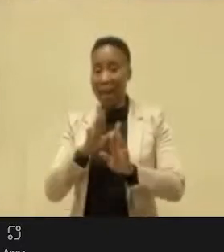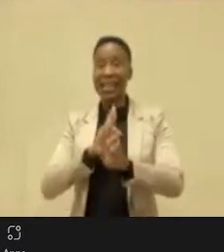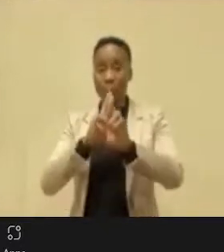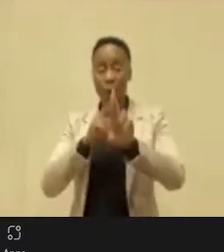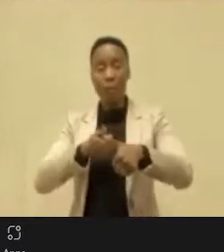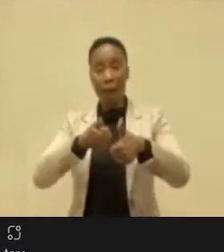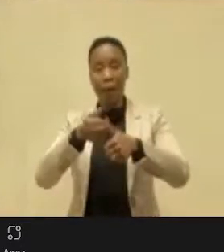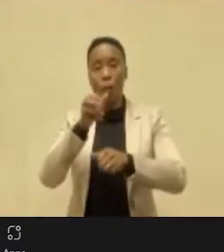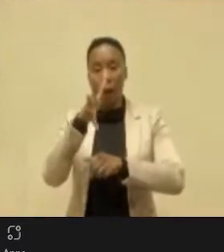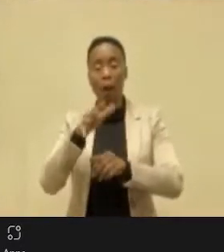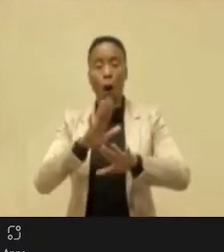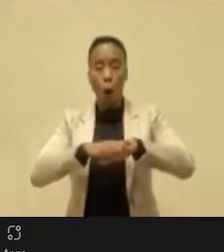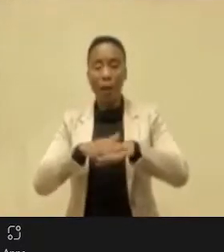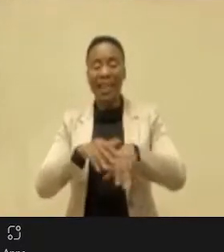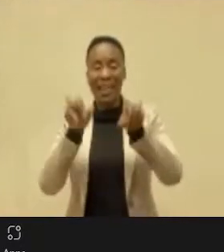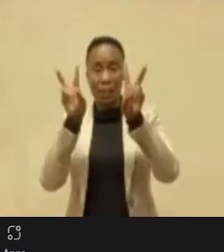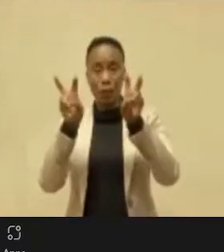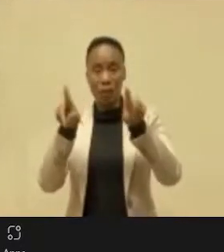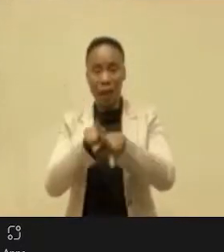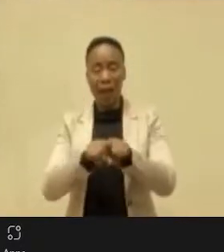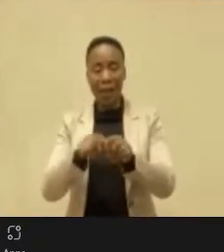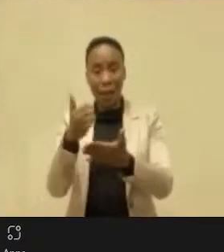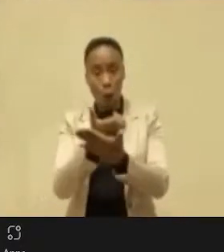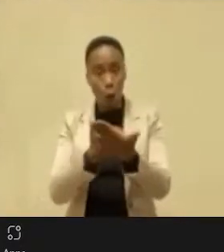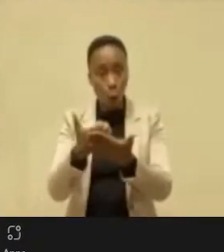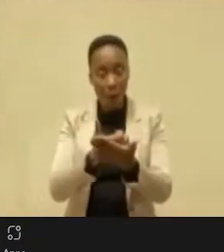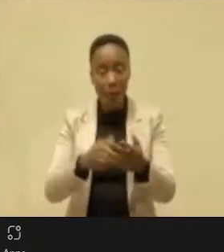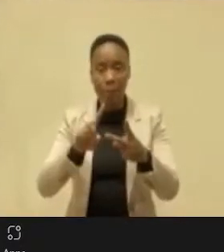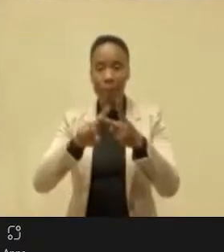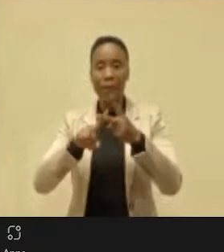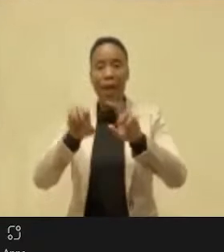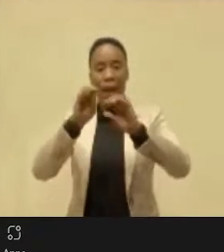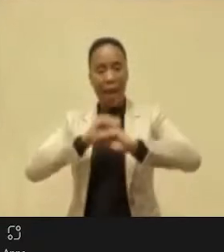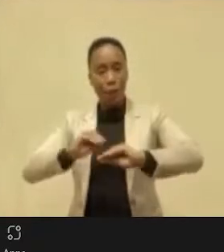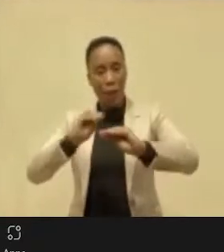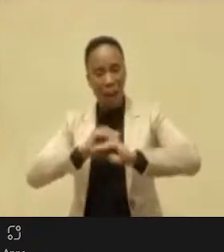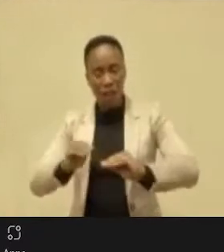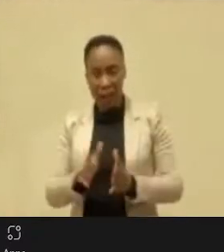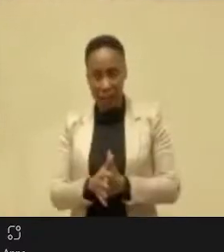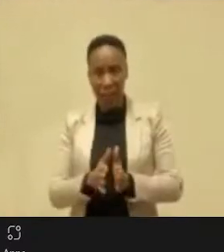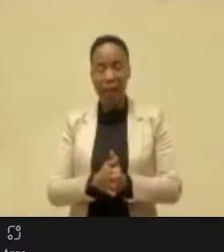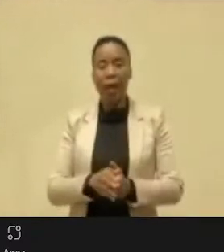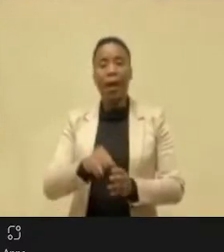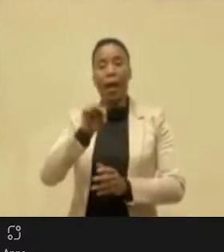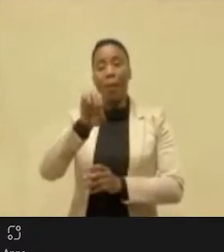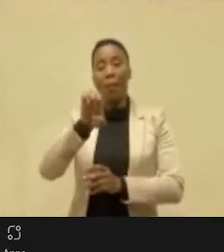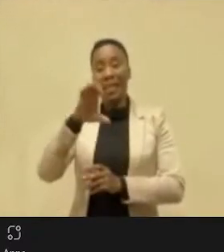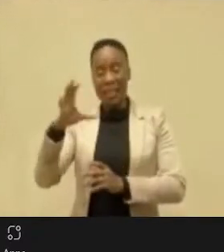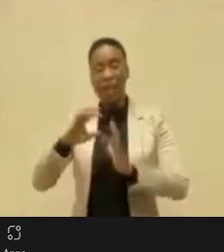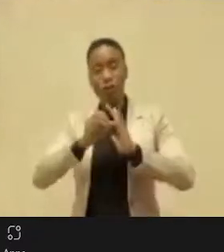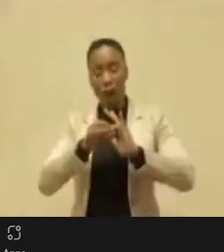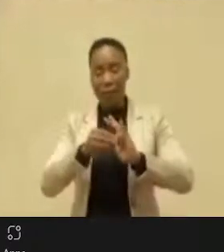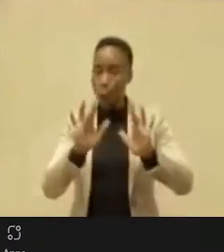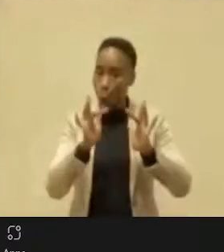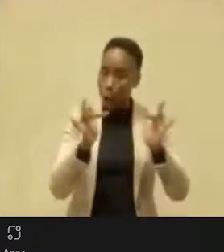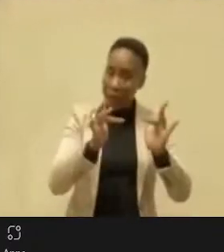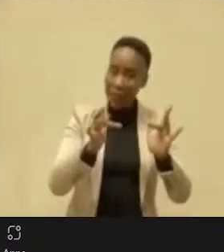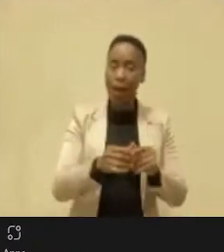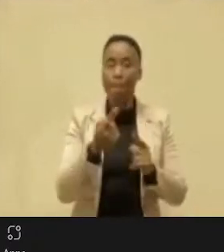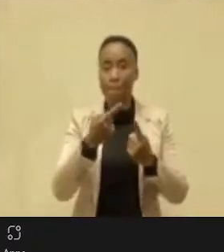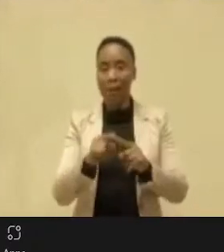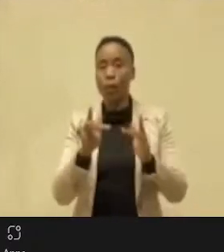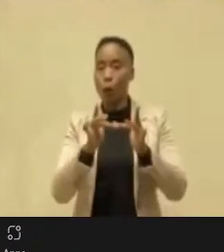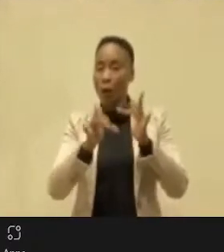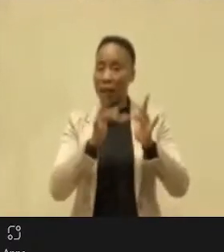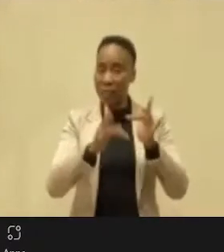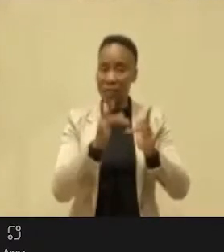like economy education the msc is trying to connect but she's got connectivity problems you can understand with the